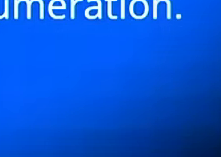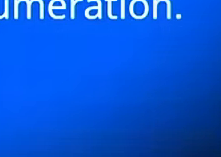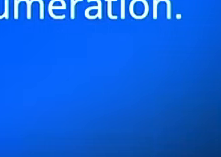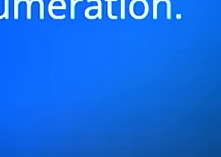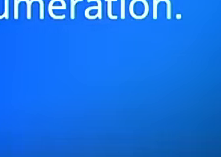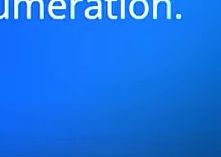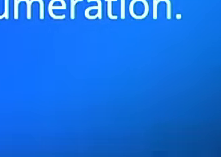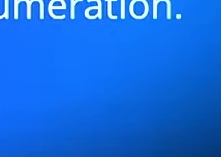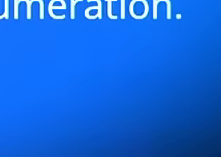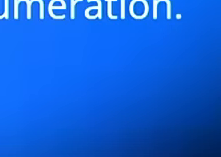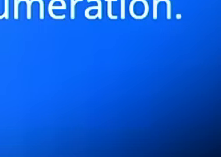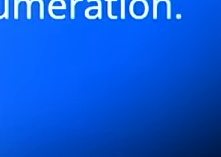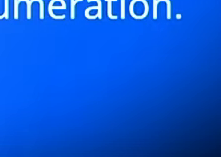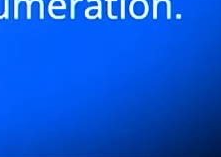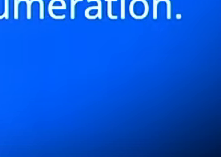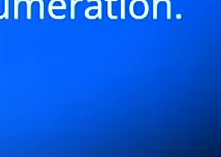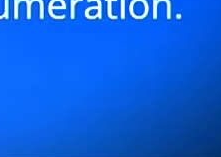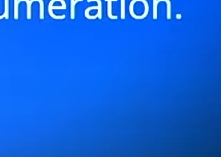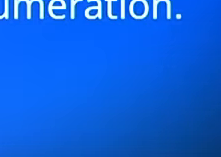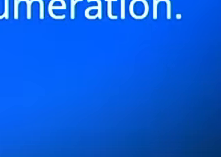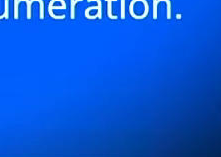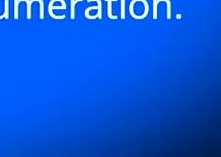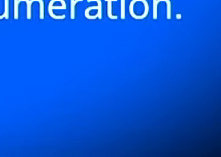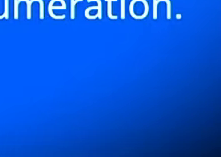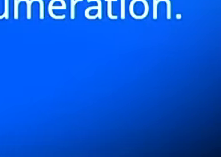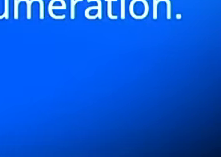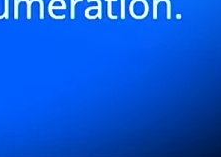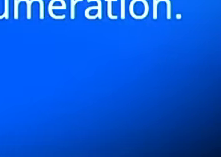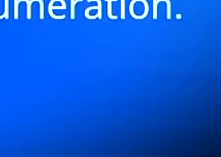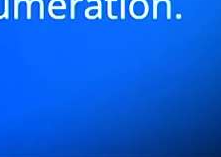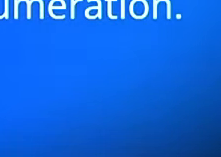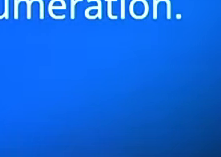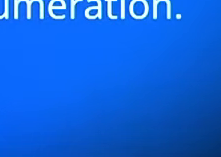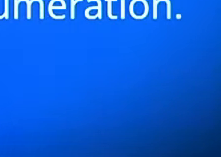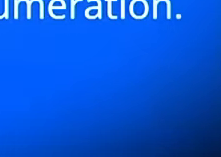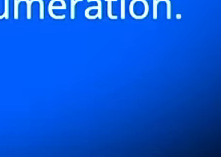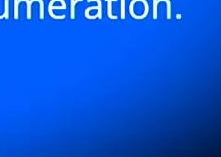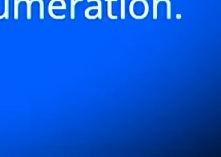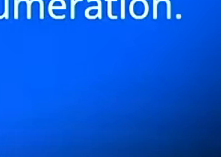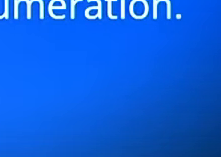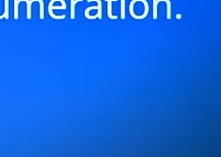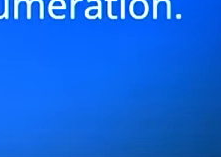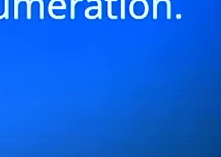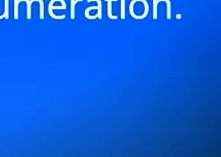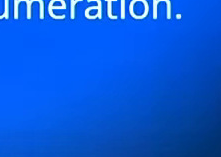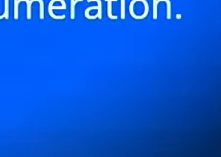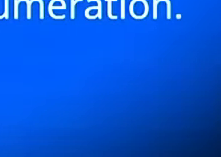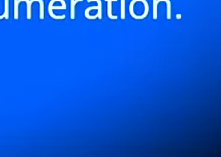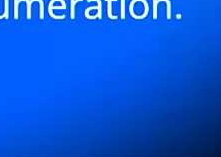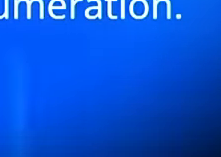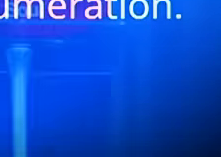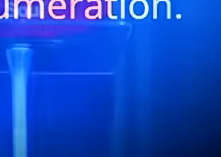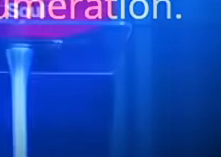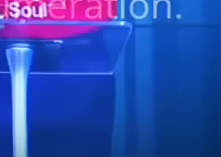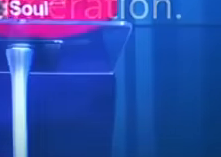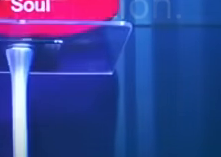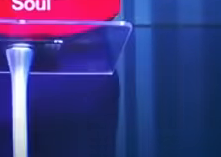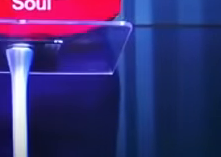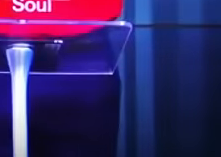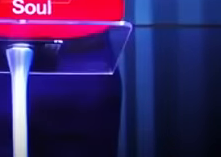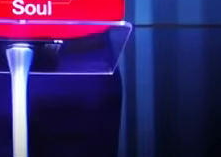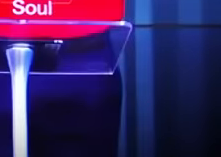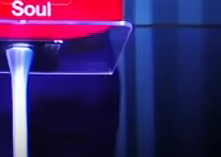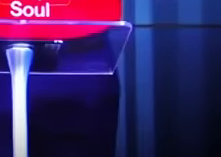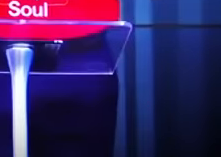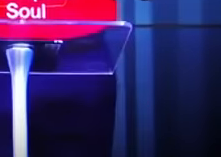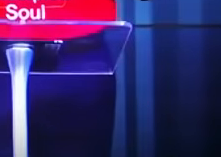service. It connotes service to the world or to humanity or to God.